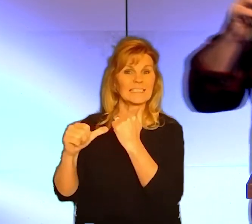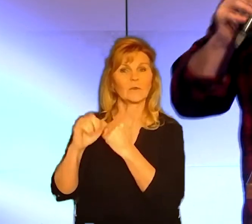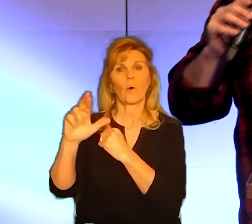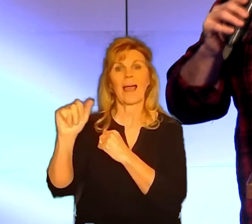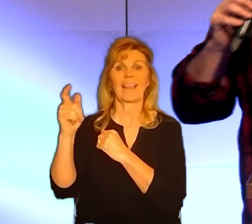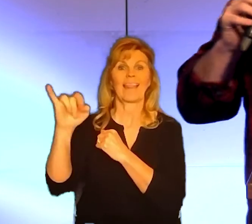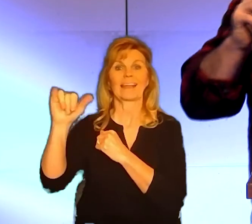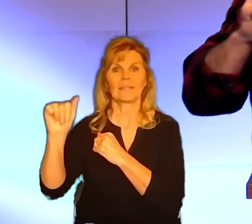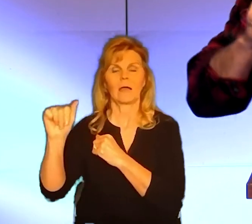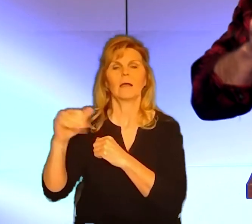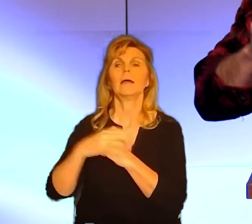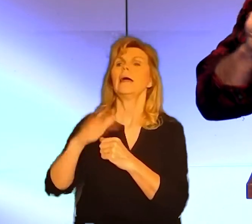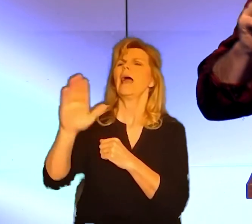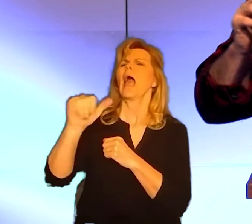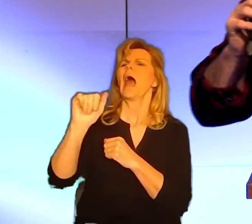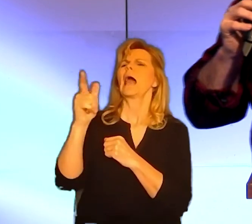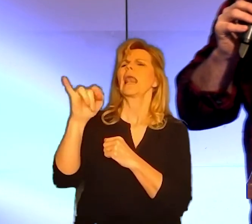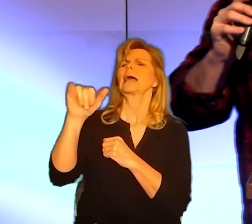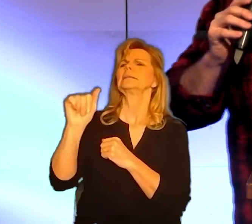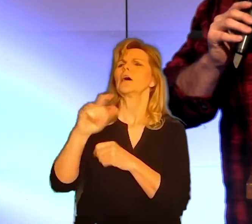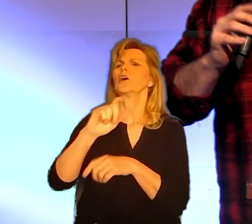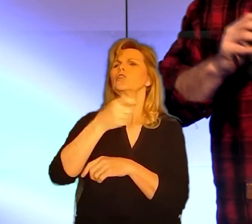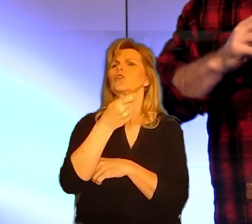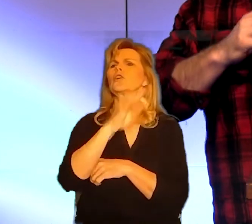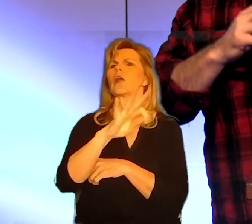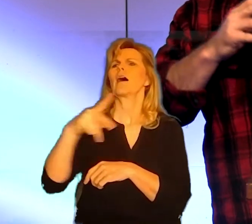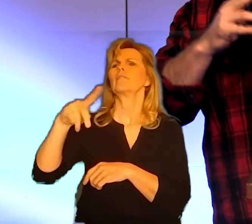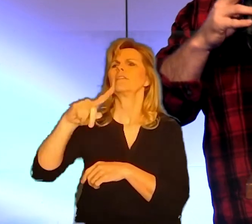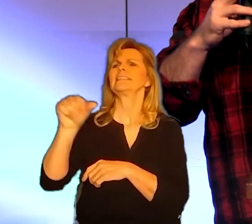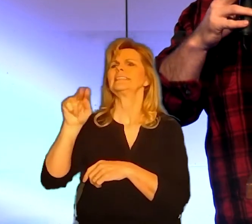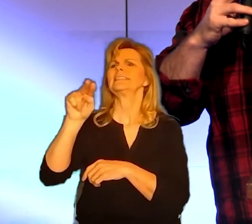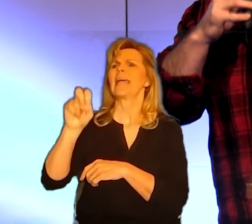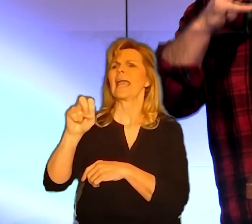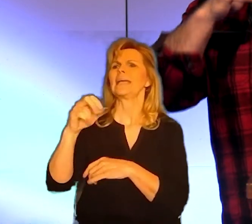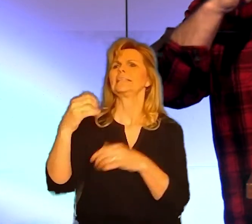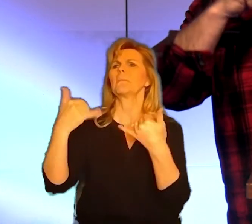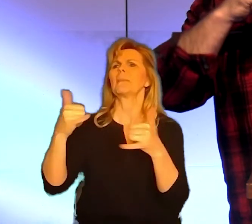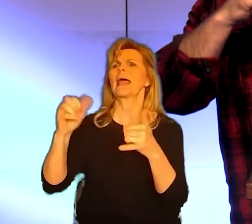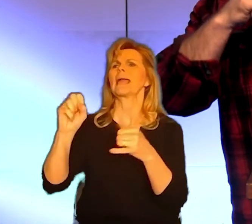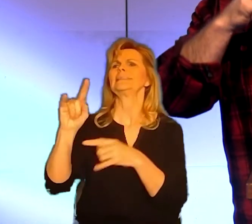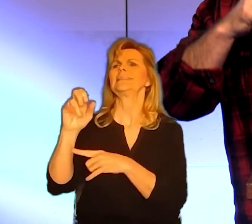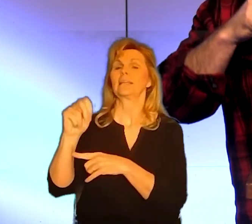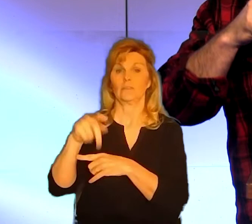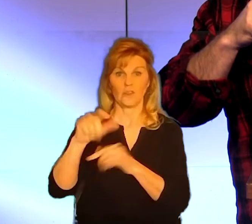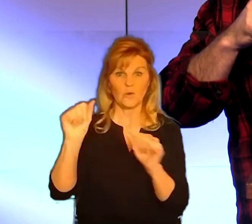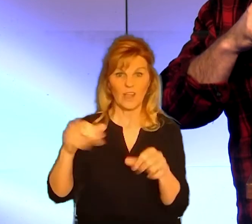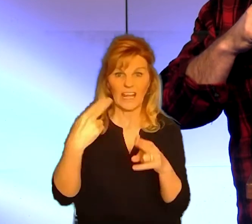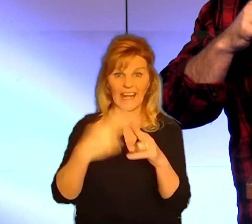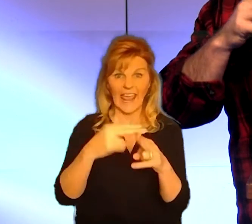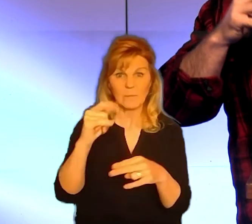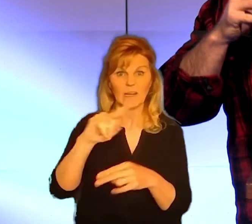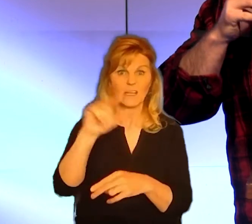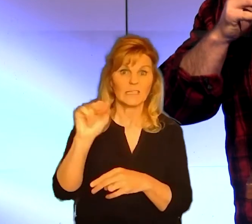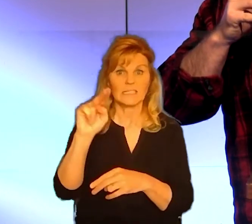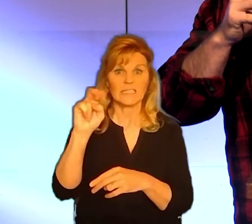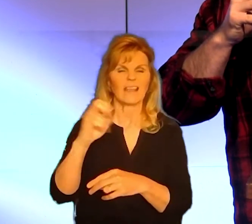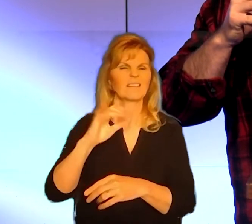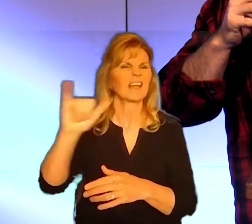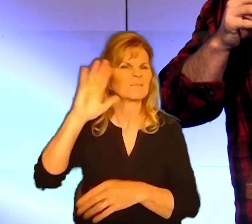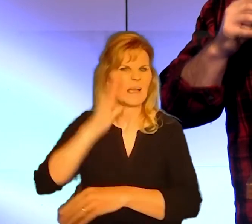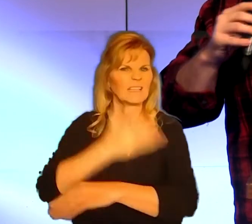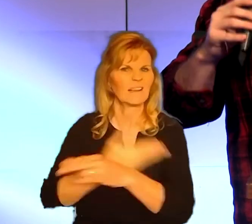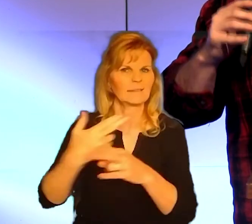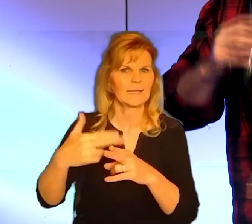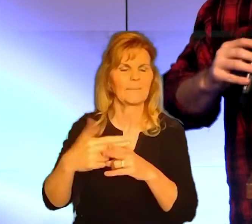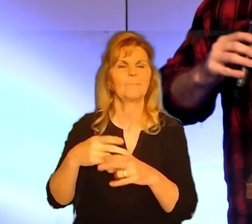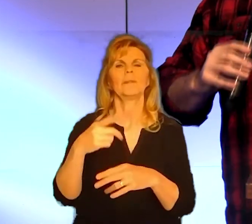"Hey Alexa, turn off Zane's PlayStation." Like you can name this thing like Zane's PlayStation, and he could be playing it, and